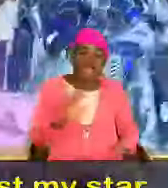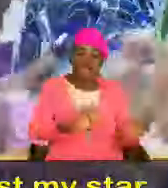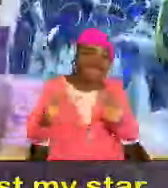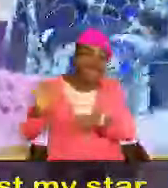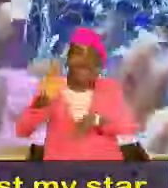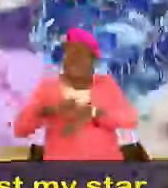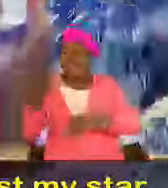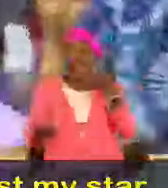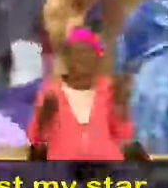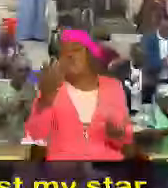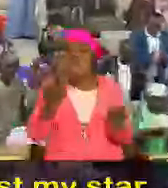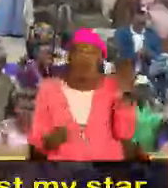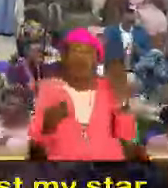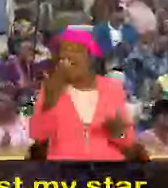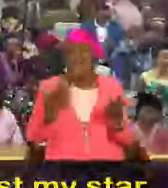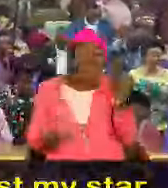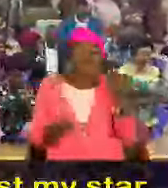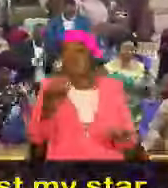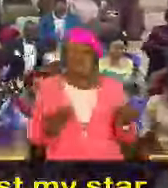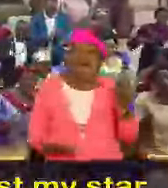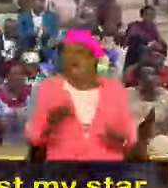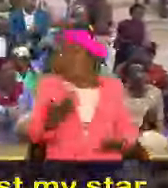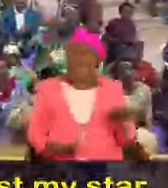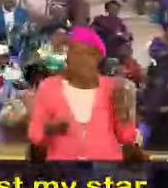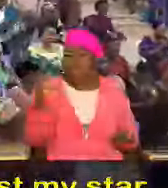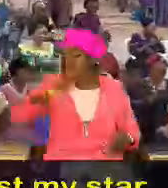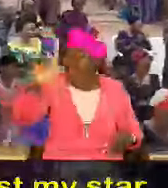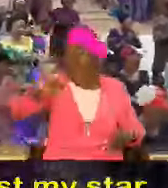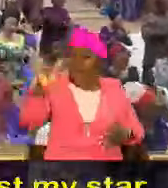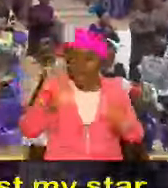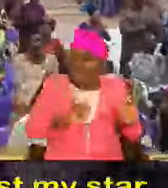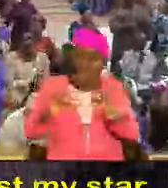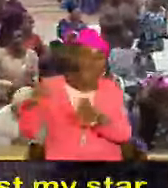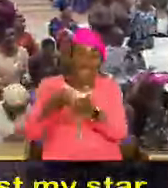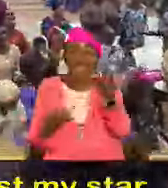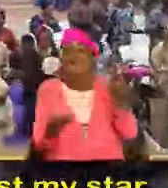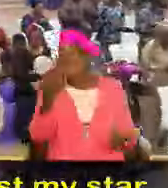blaze set it bless ah set it